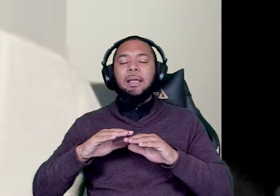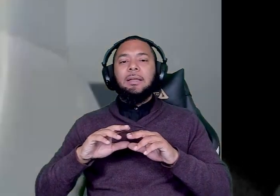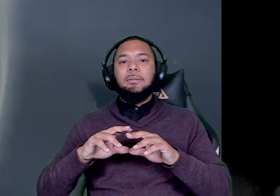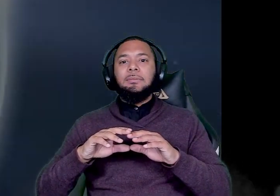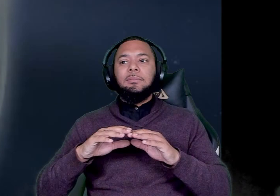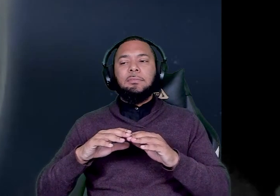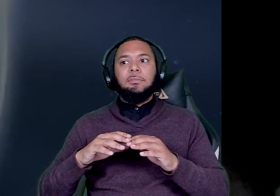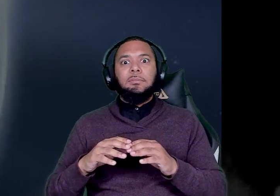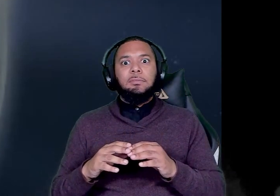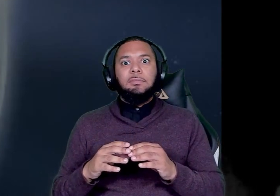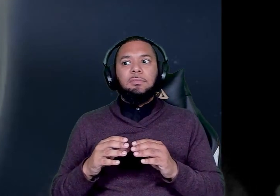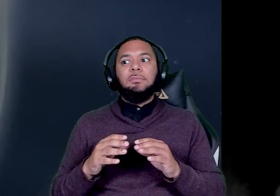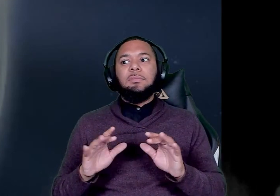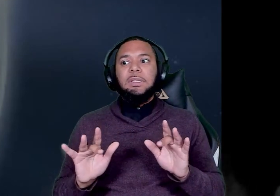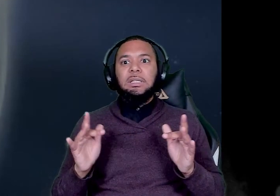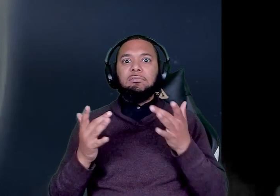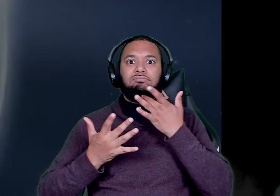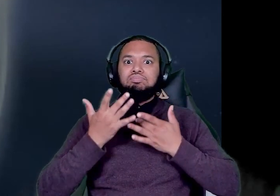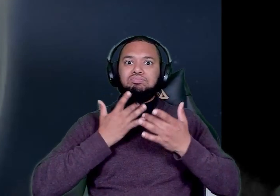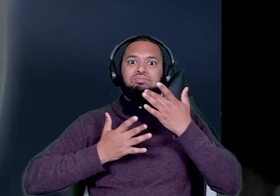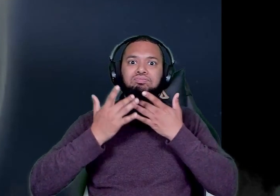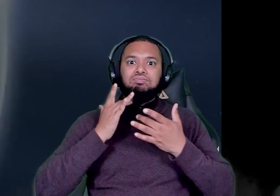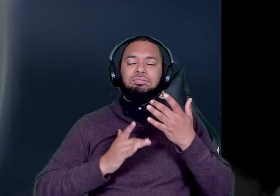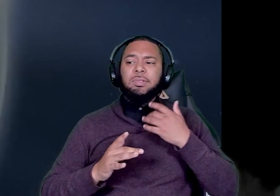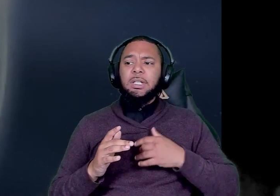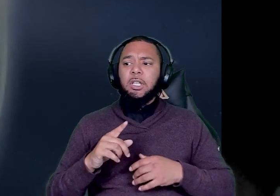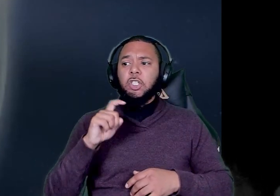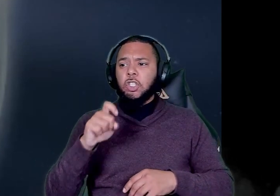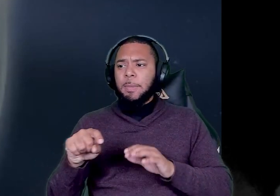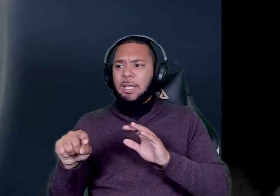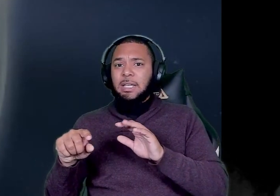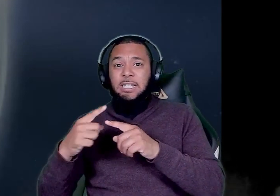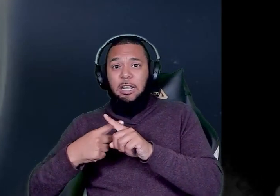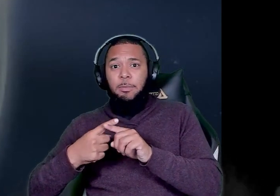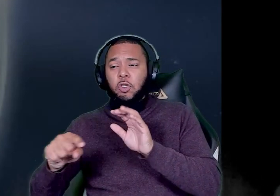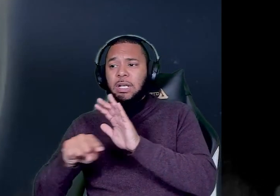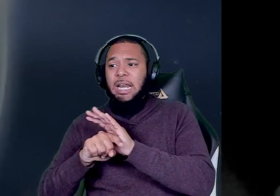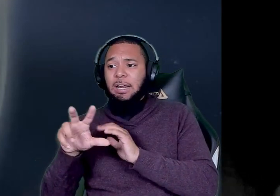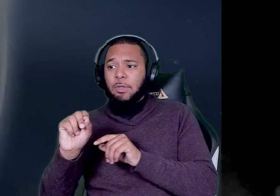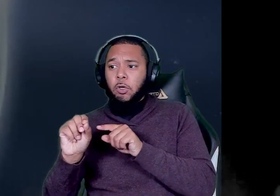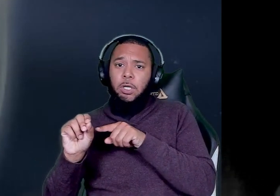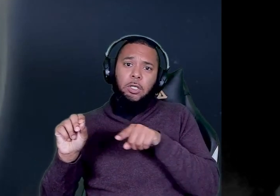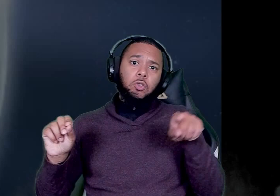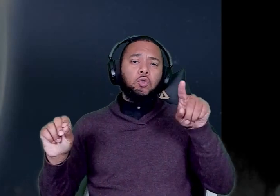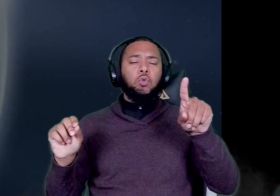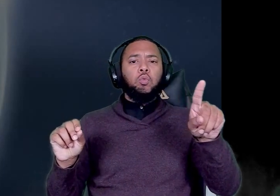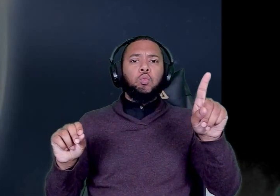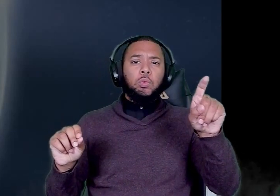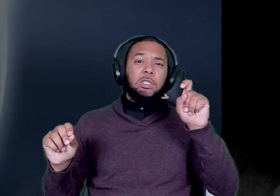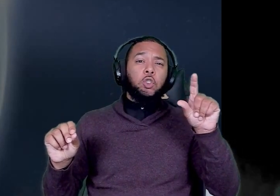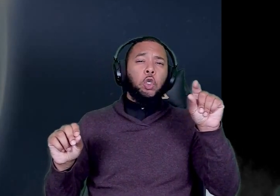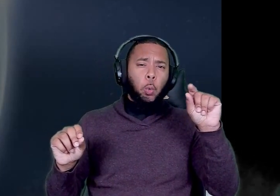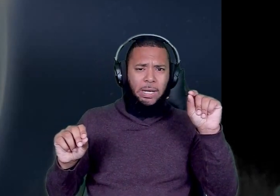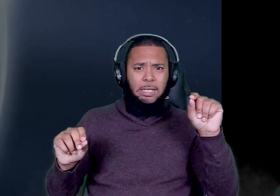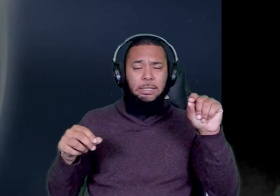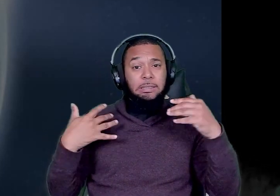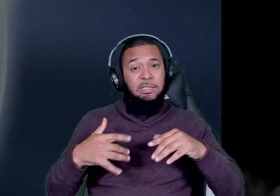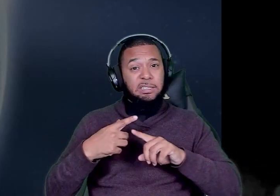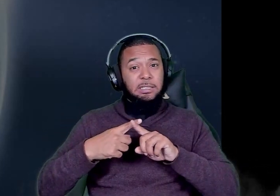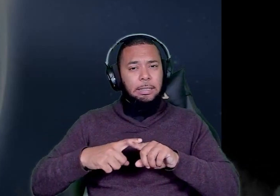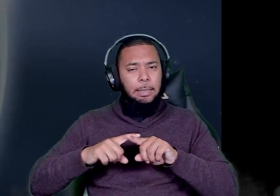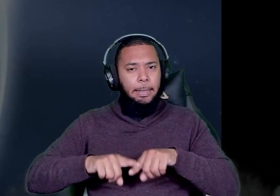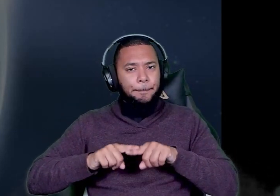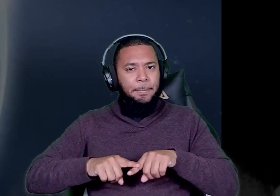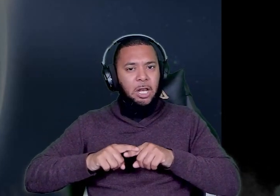very extreme, 30, actually it should be -30 up to 120 degrees Fahrenheit, depending on what desert you're talking about. Annual